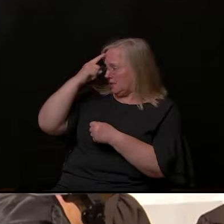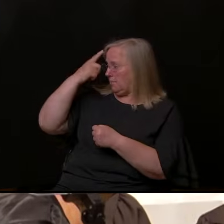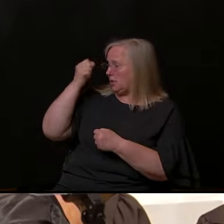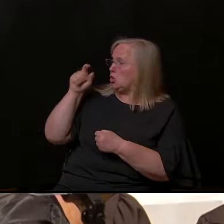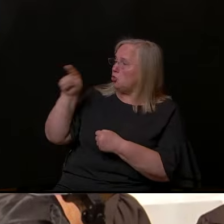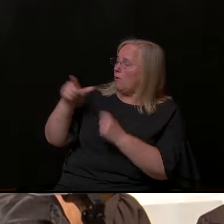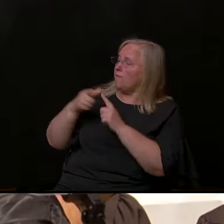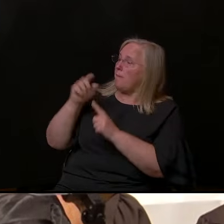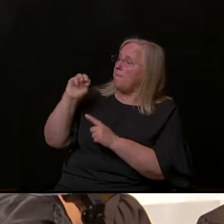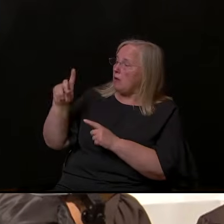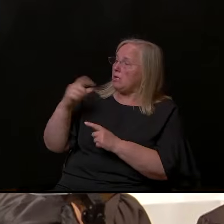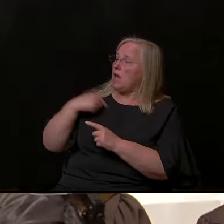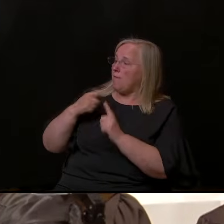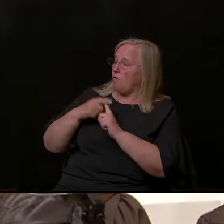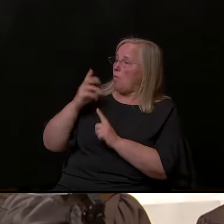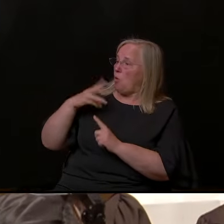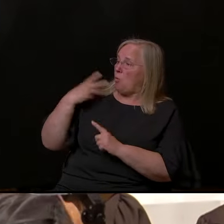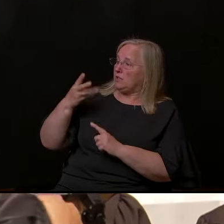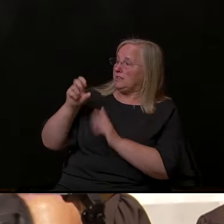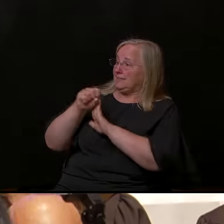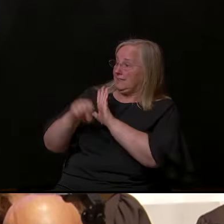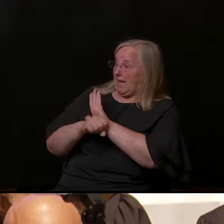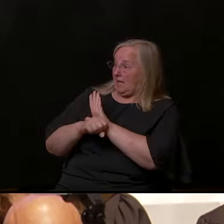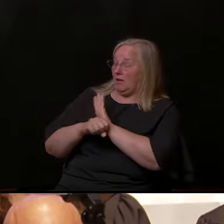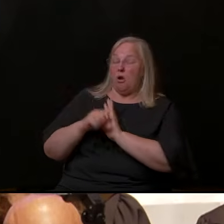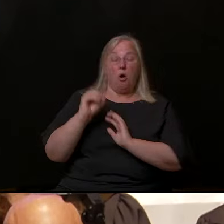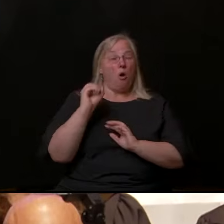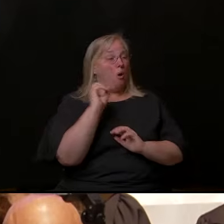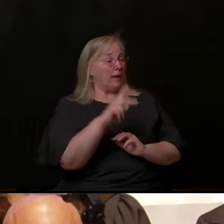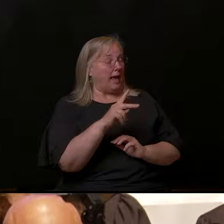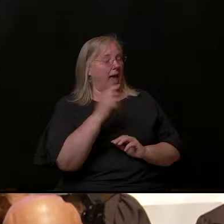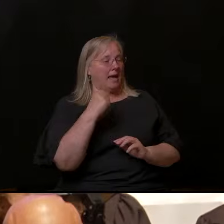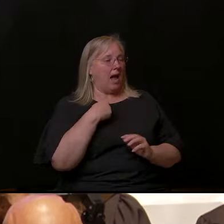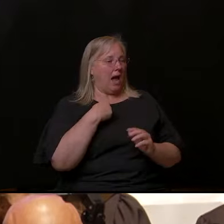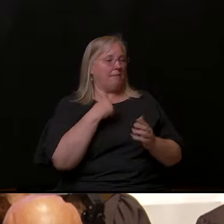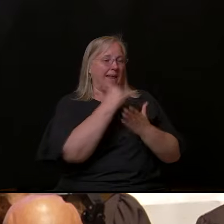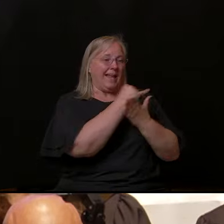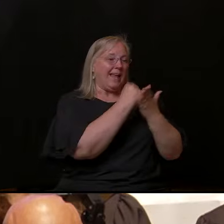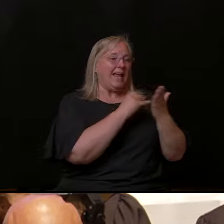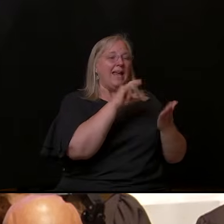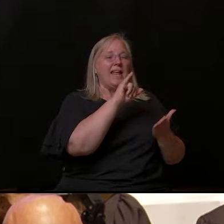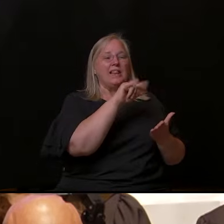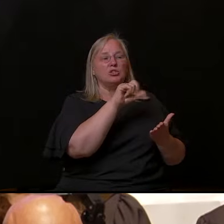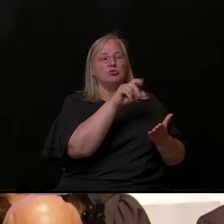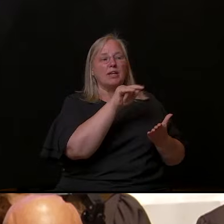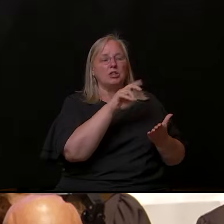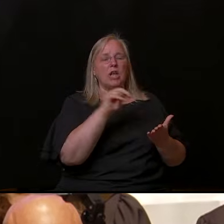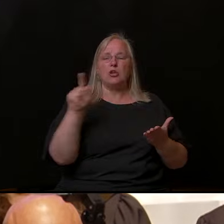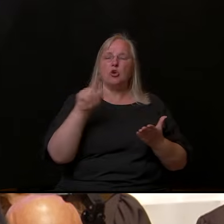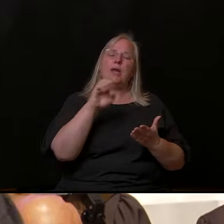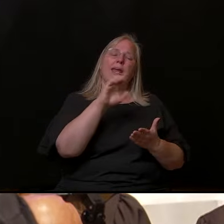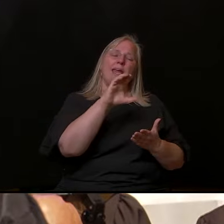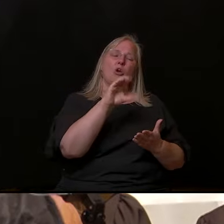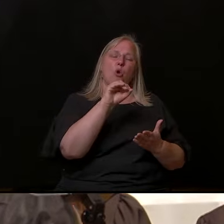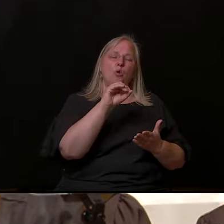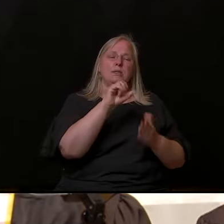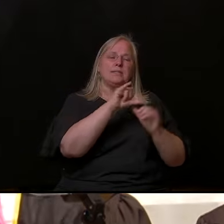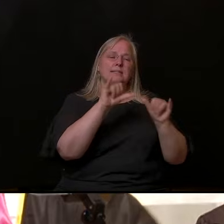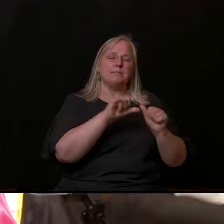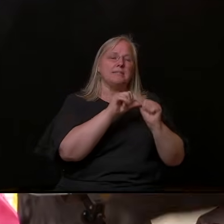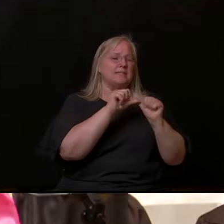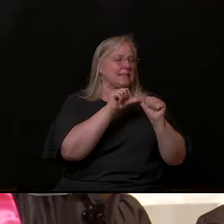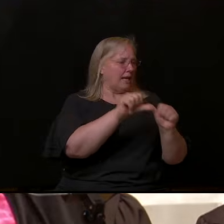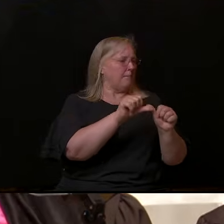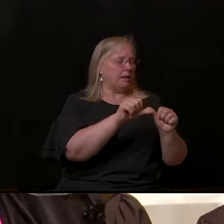and I'm from Washington State. Okay. And I'm illustration, and you're ecosystem, sustainability, and justice. Yeah. And